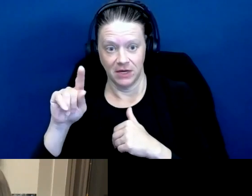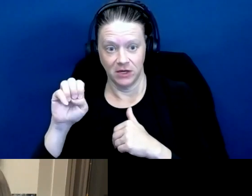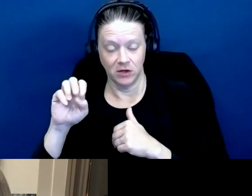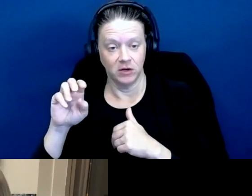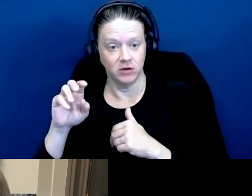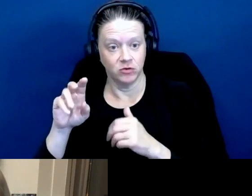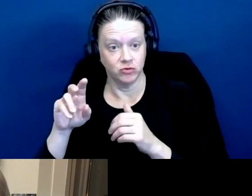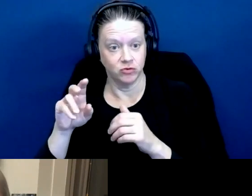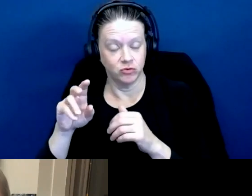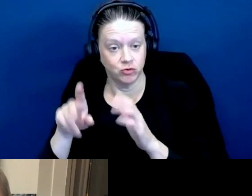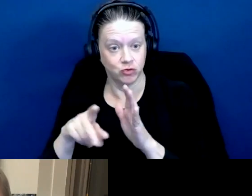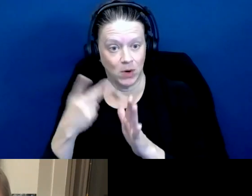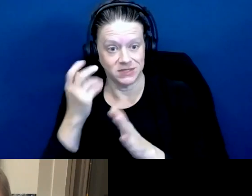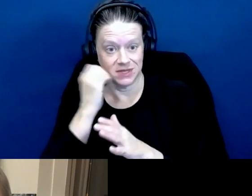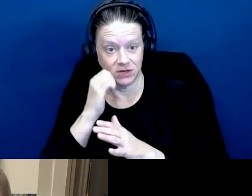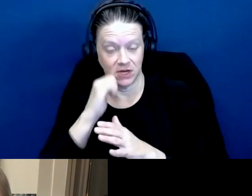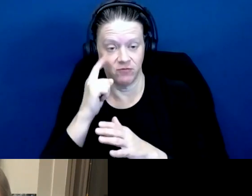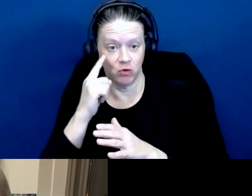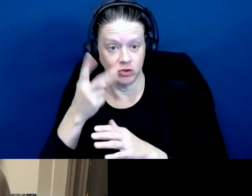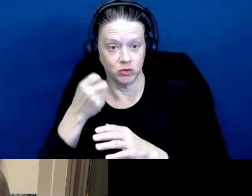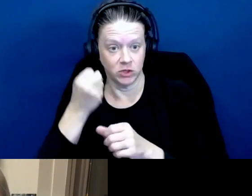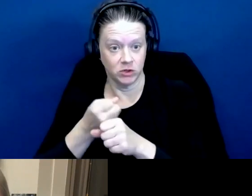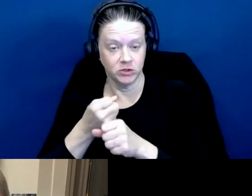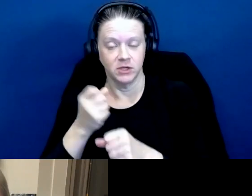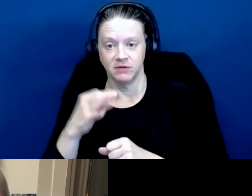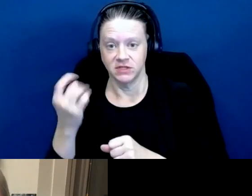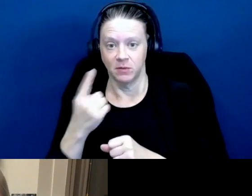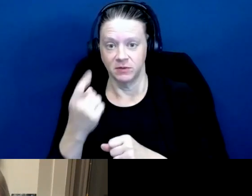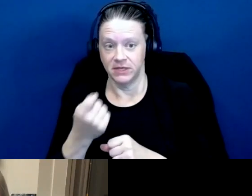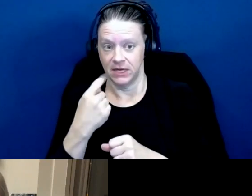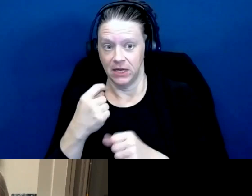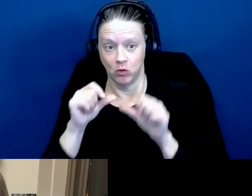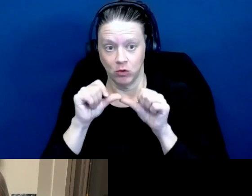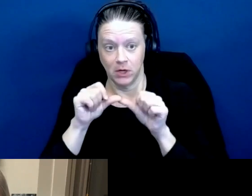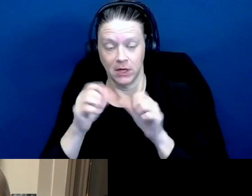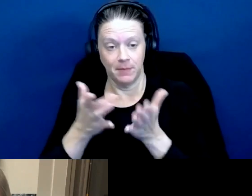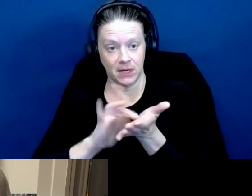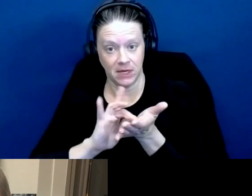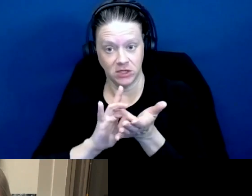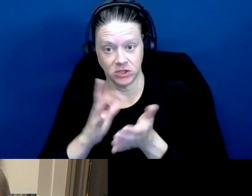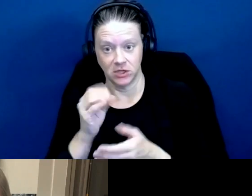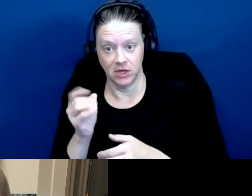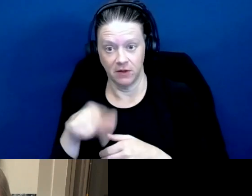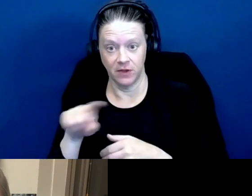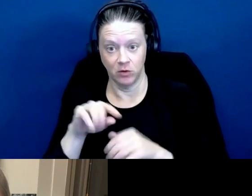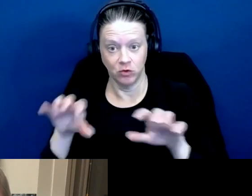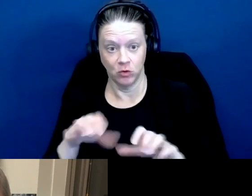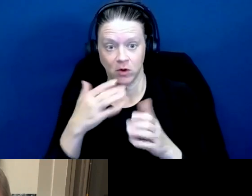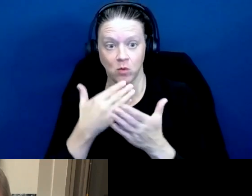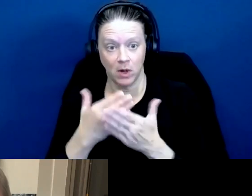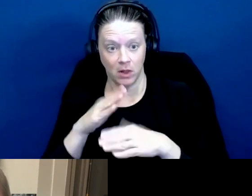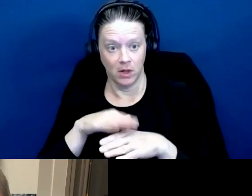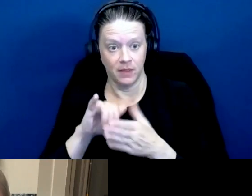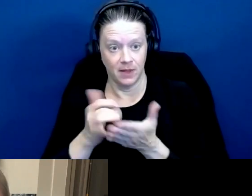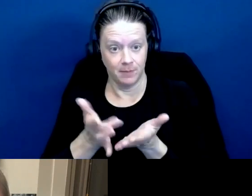So if someone has been on chronic medication and they are doing well on that